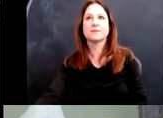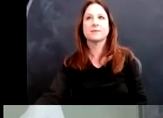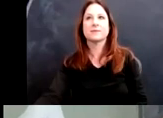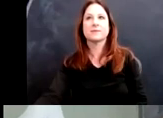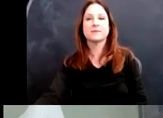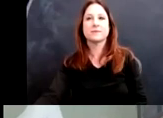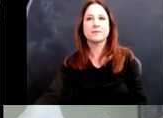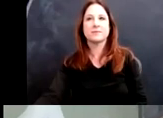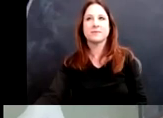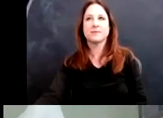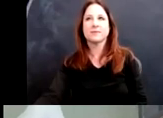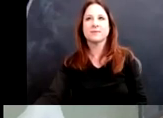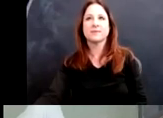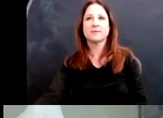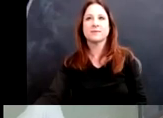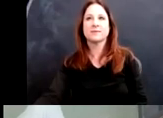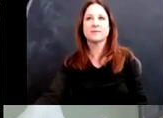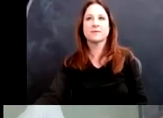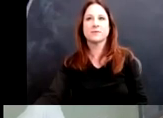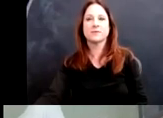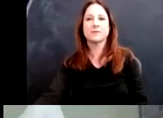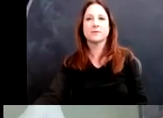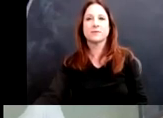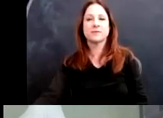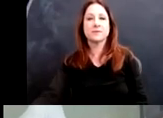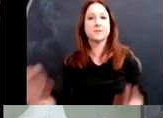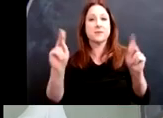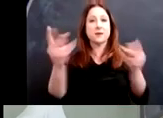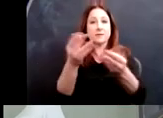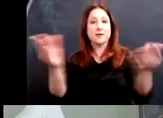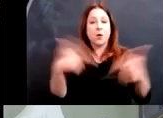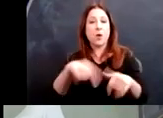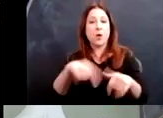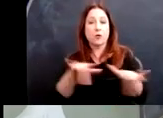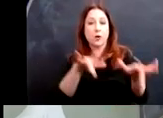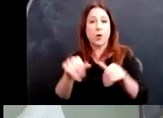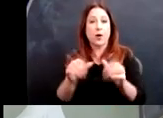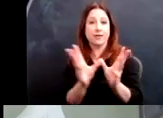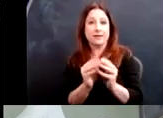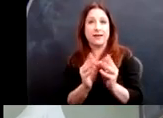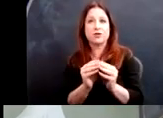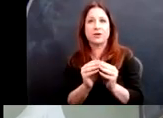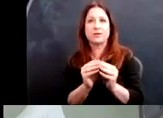All right. So as usual, we are recording the session and we will be putting